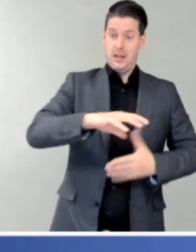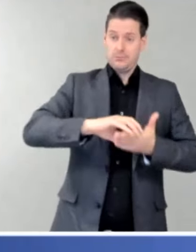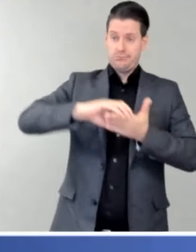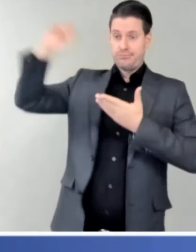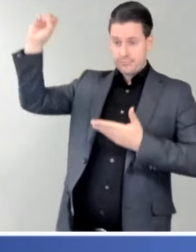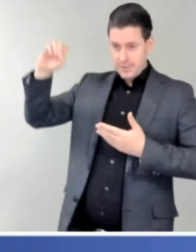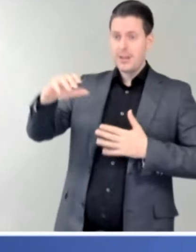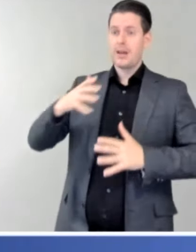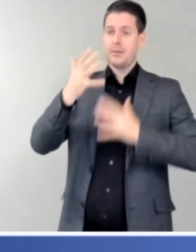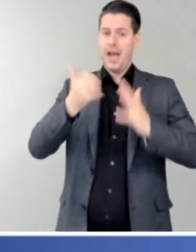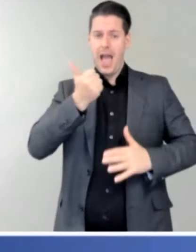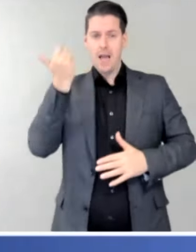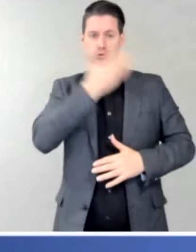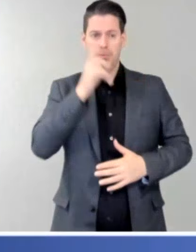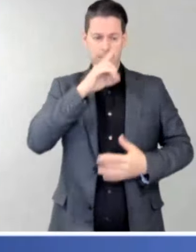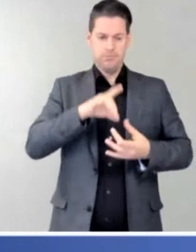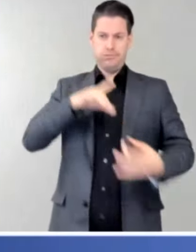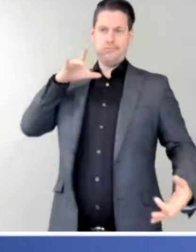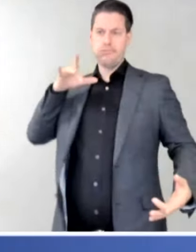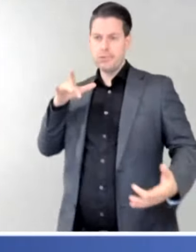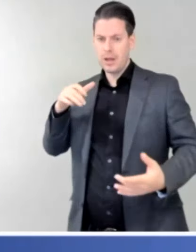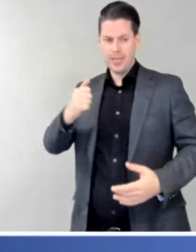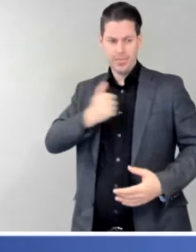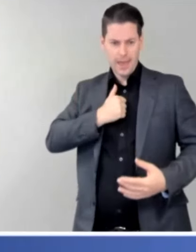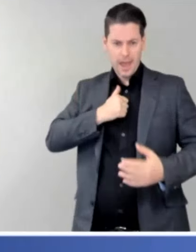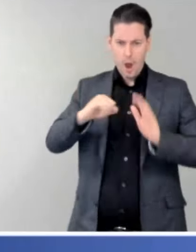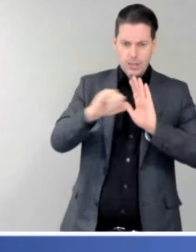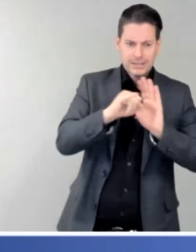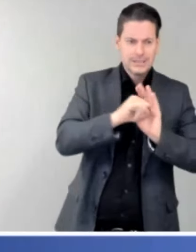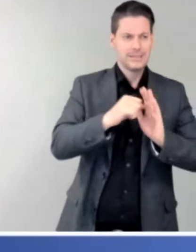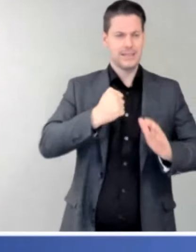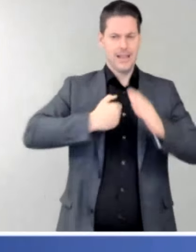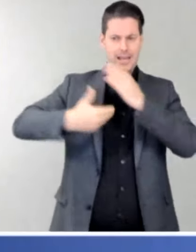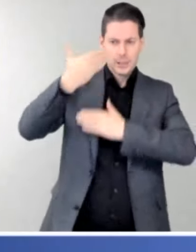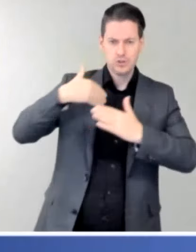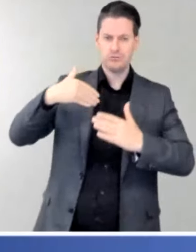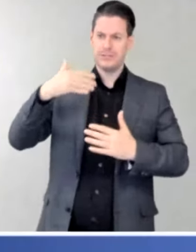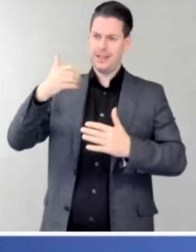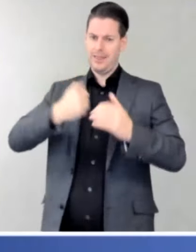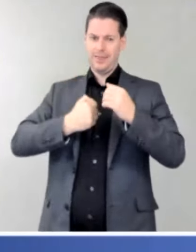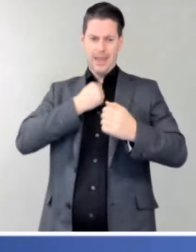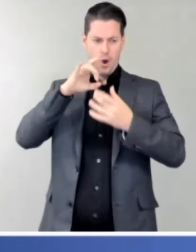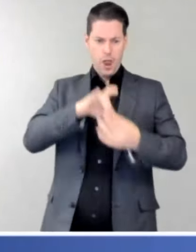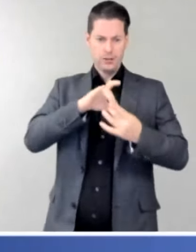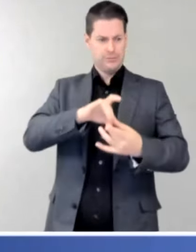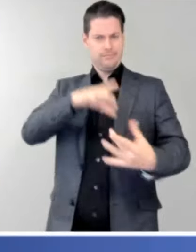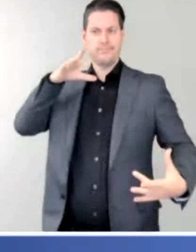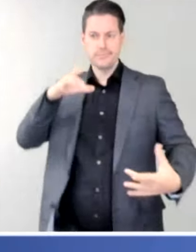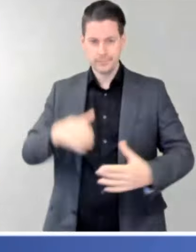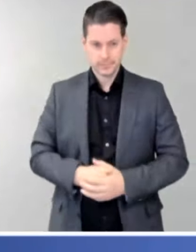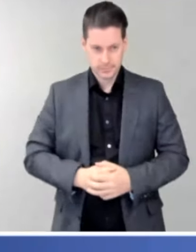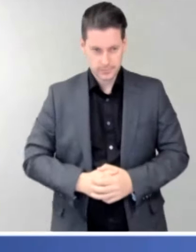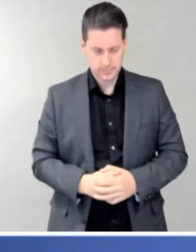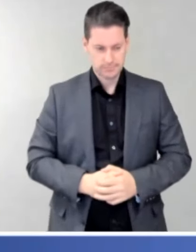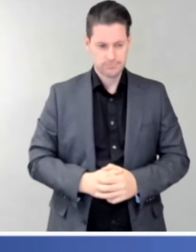cultural heritage and identity. Reconciliation is not just a word, it's an action, and it's a human rights movement. So,